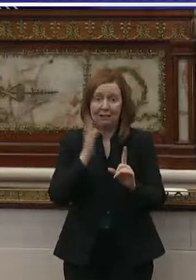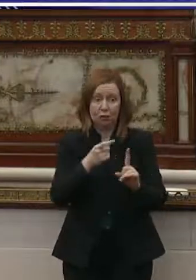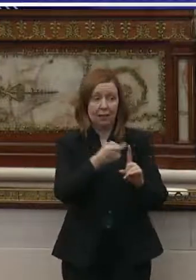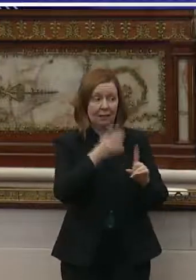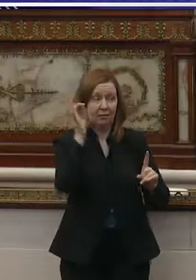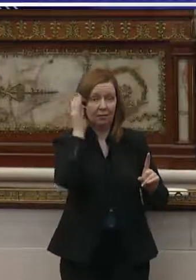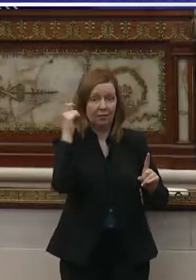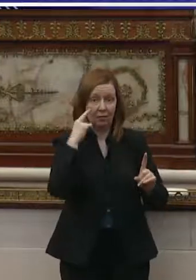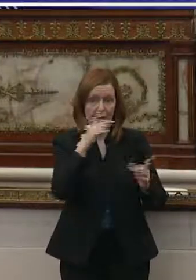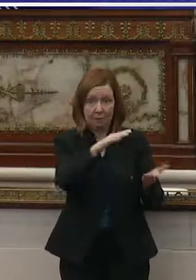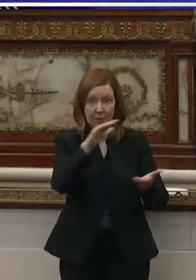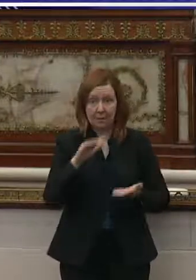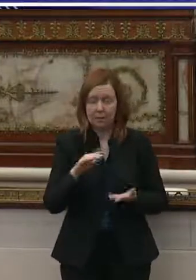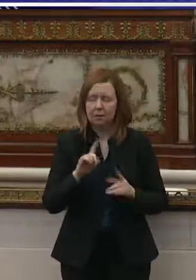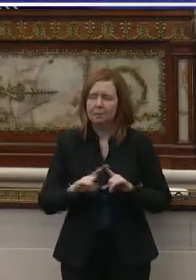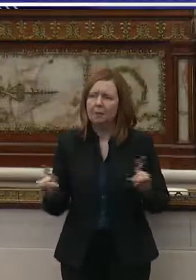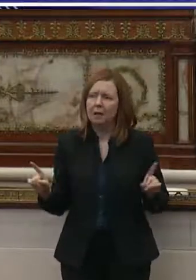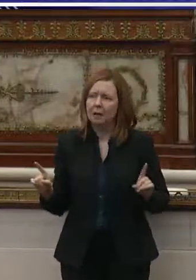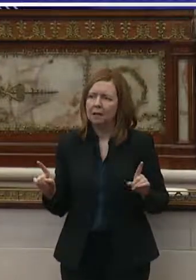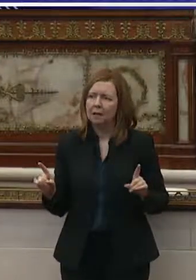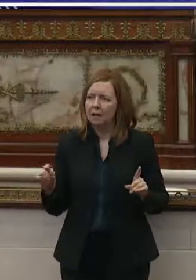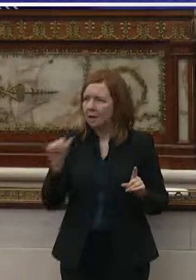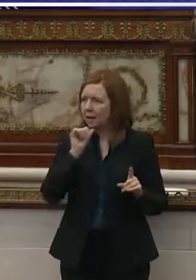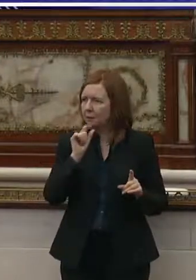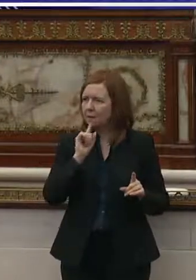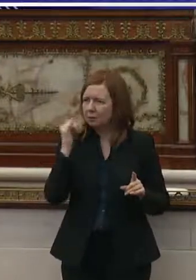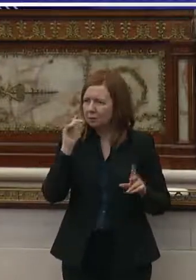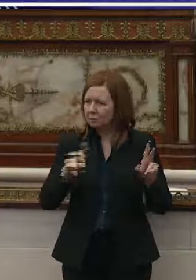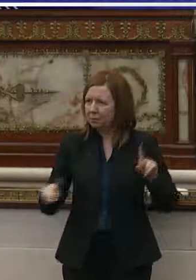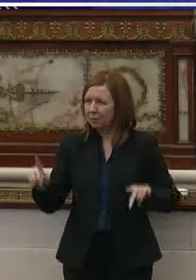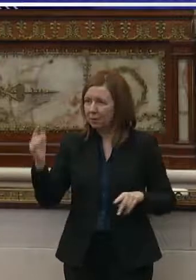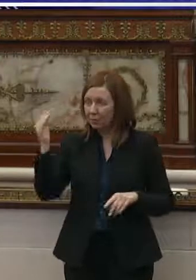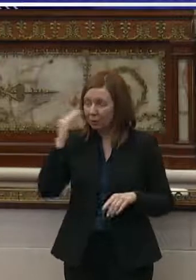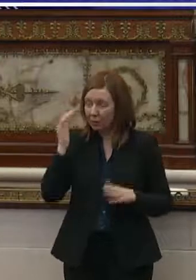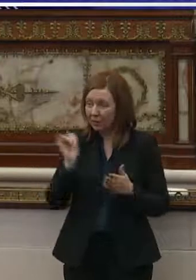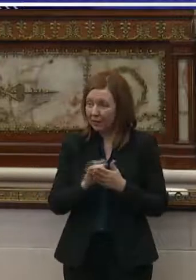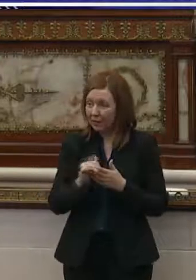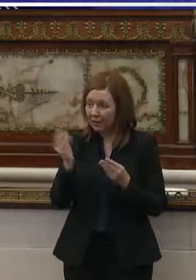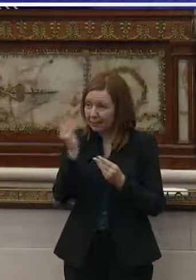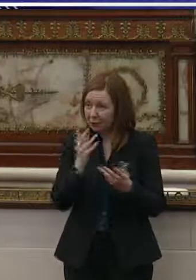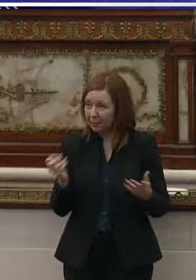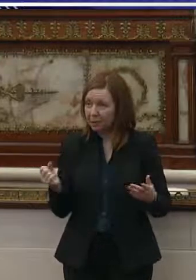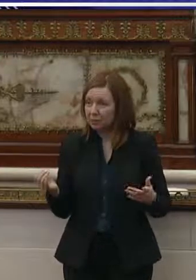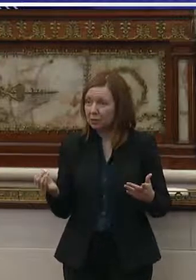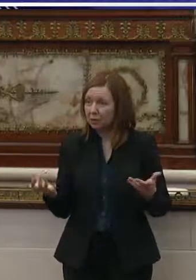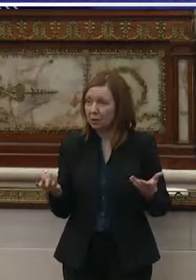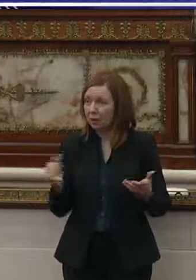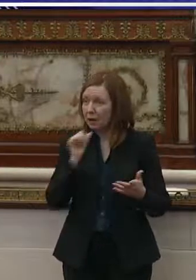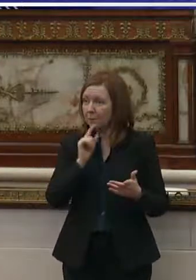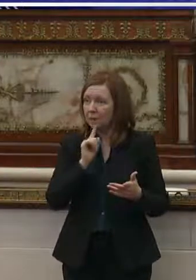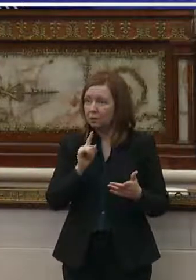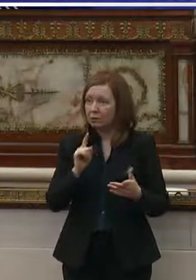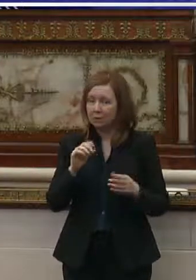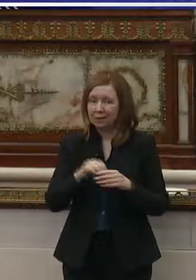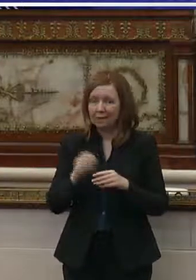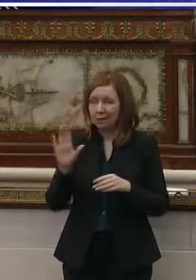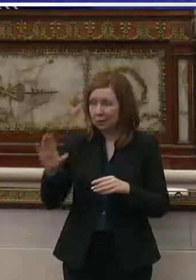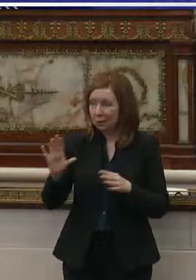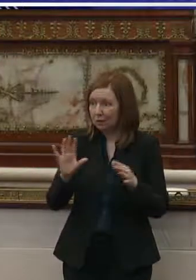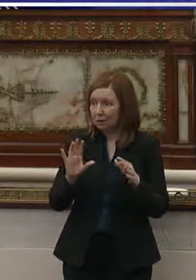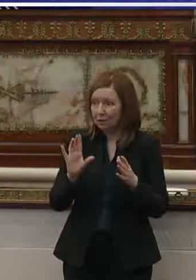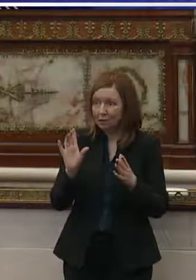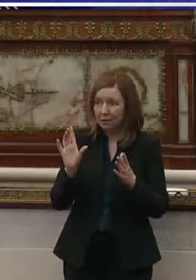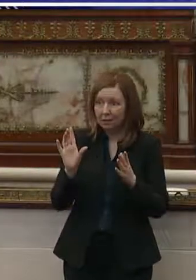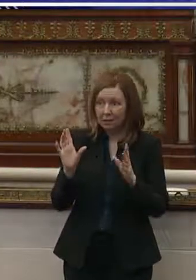federal government. But I'm not sure if people are cognizant of that information. So I'm not sure in any of your press conferences